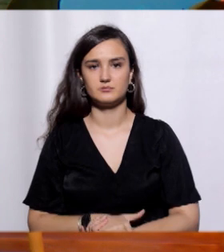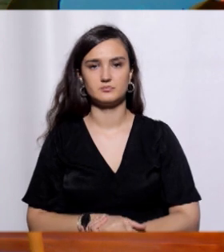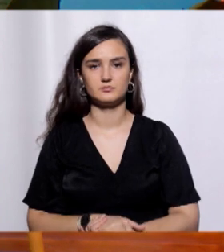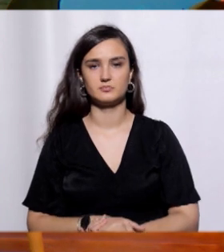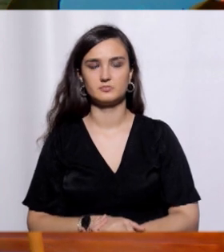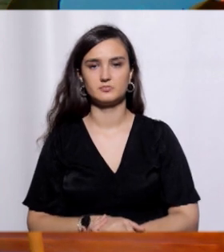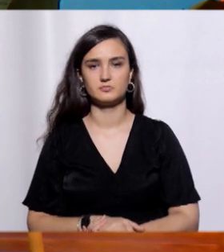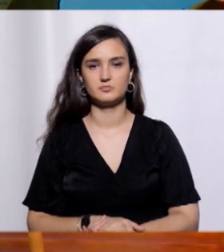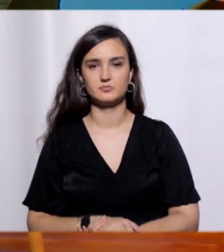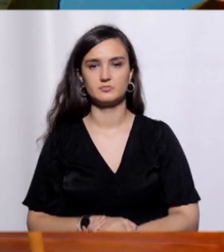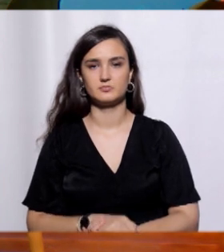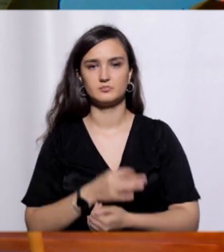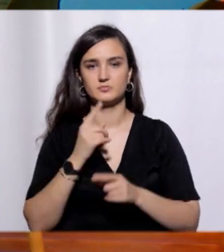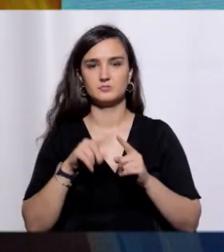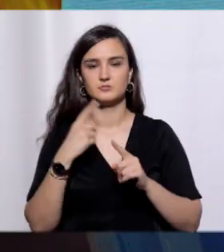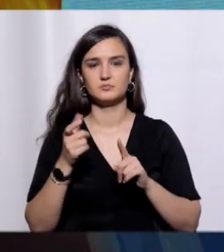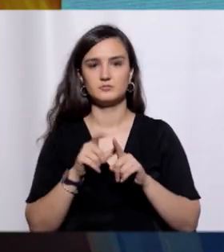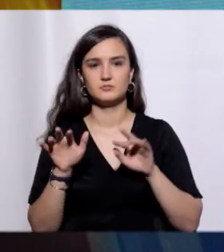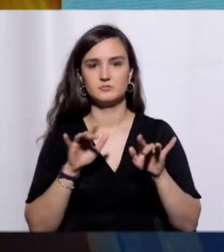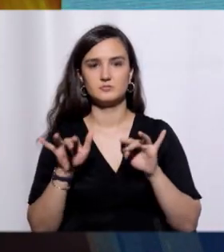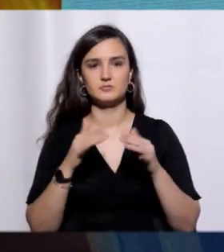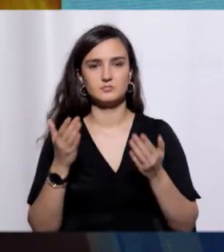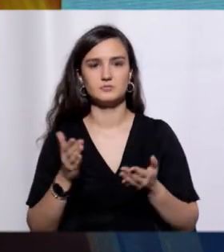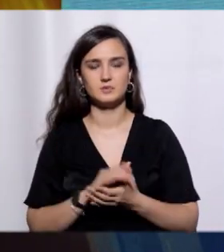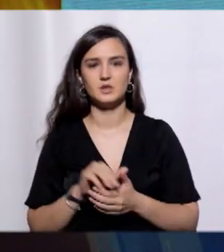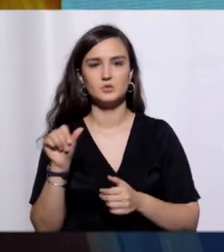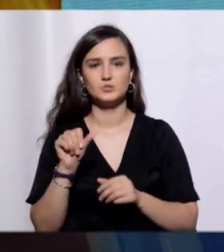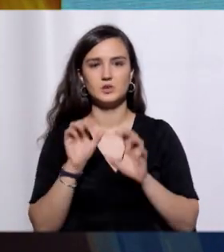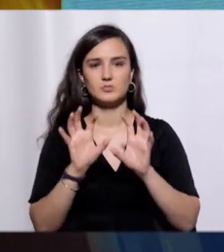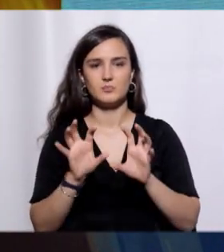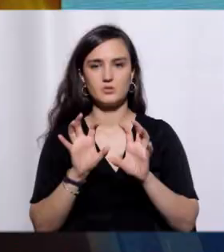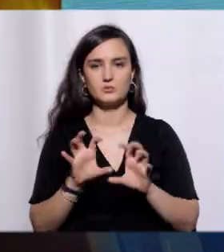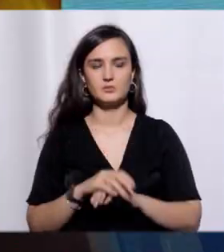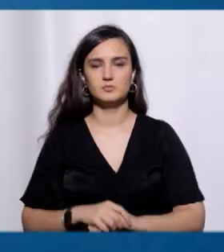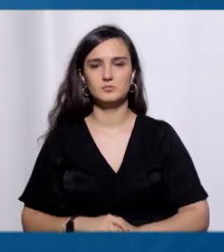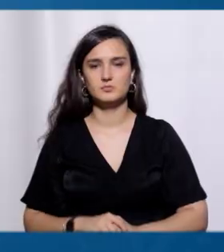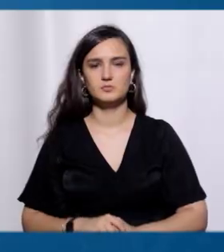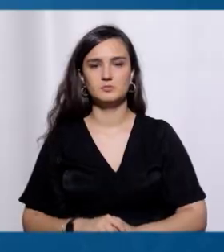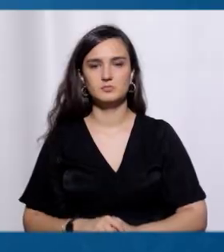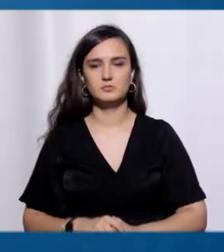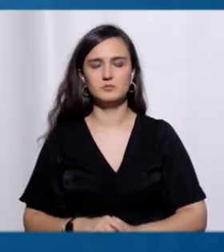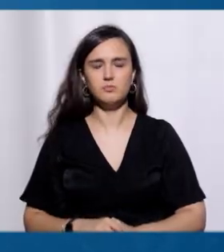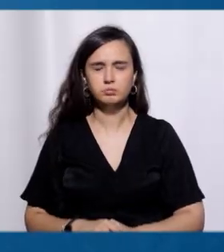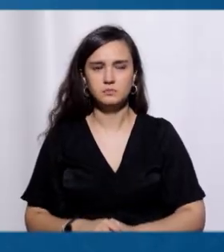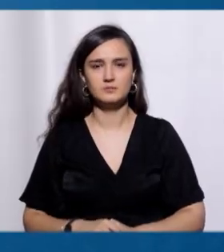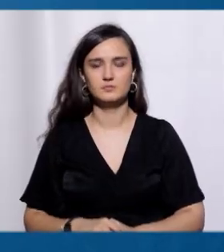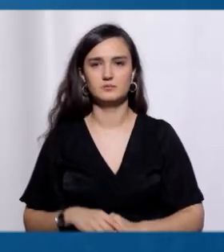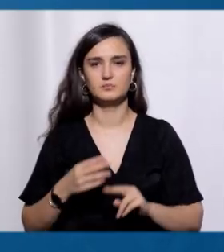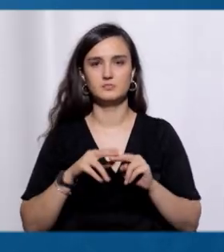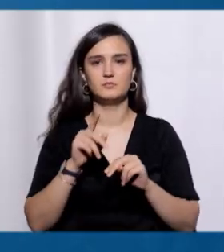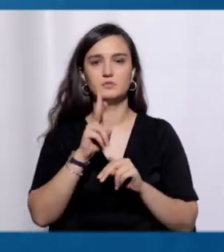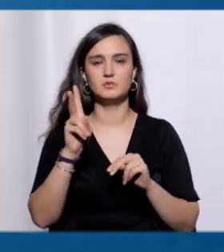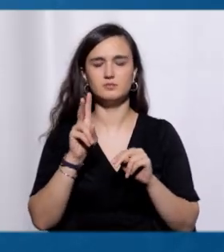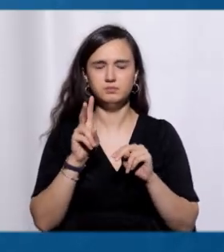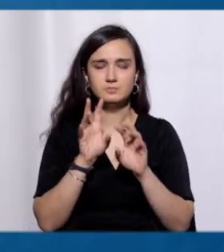have a verb, to abuse. To abuse. This is to hurt someone in some